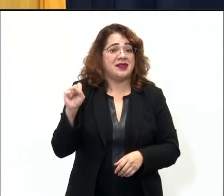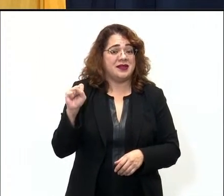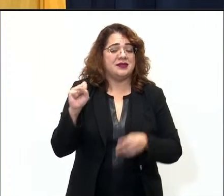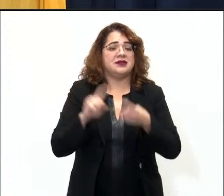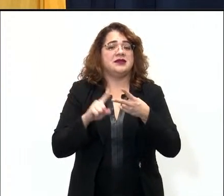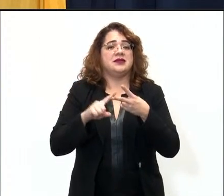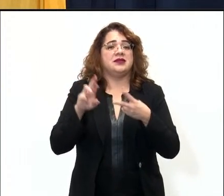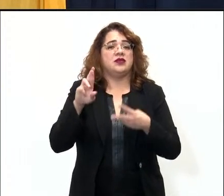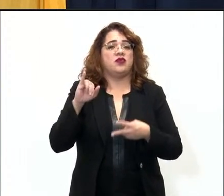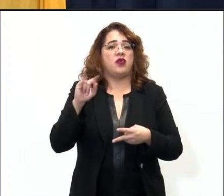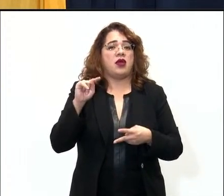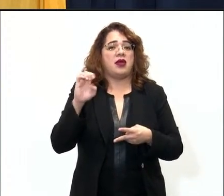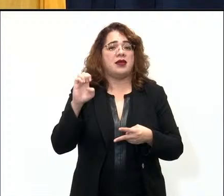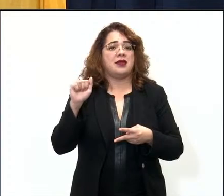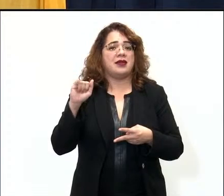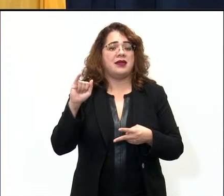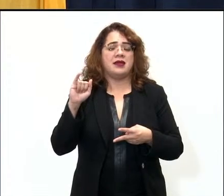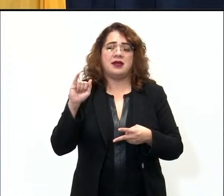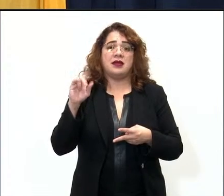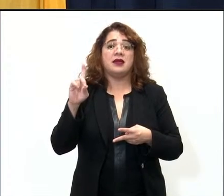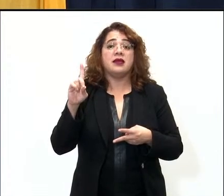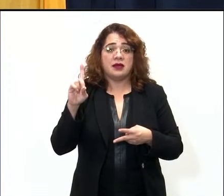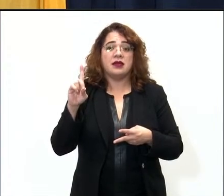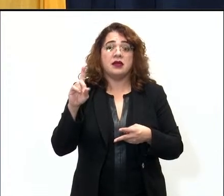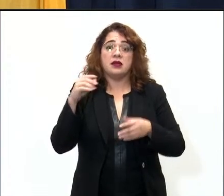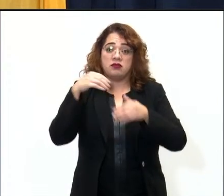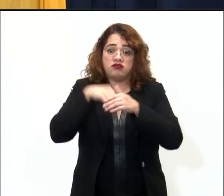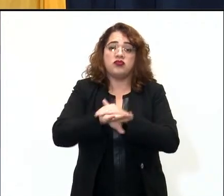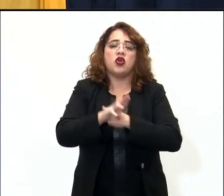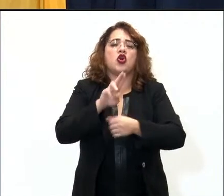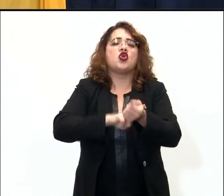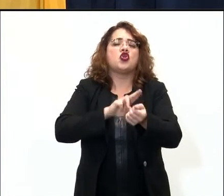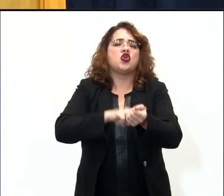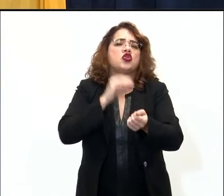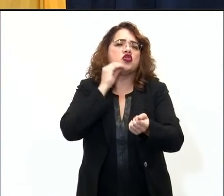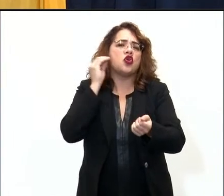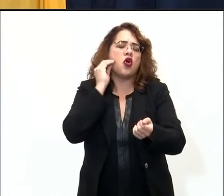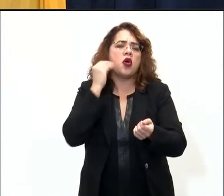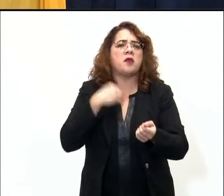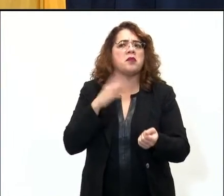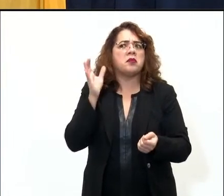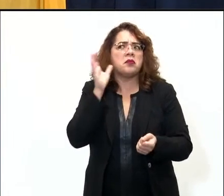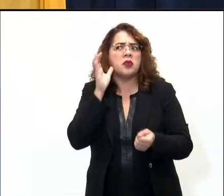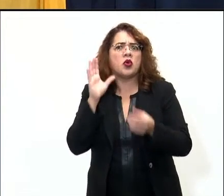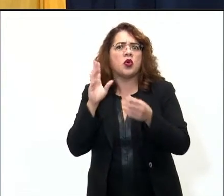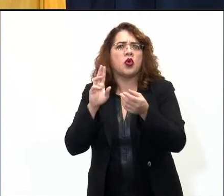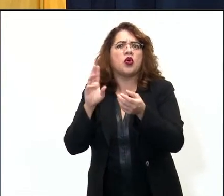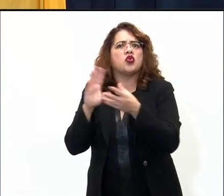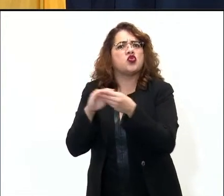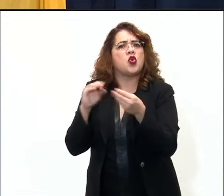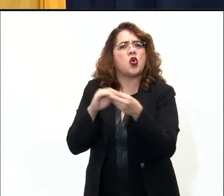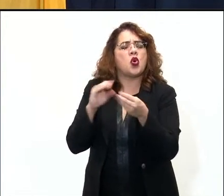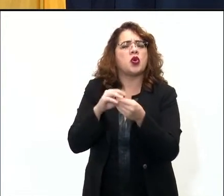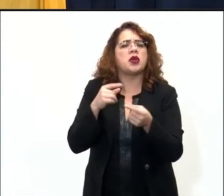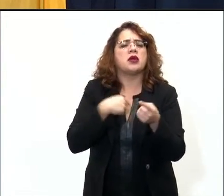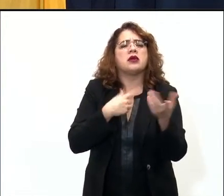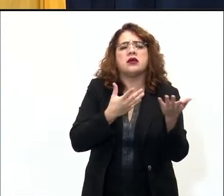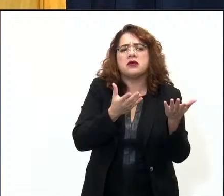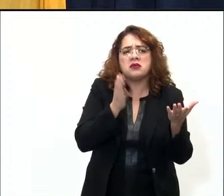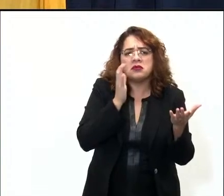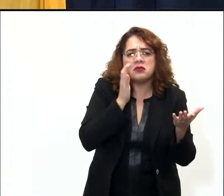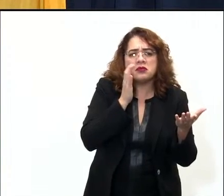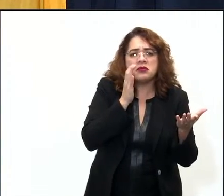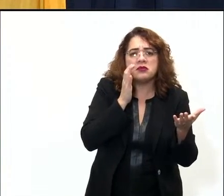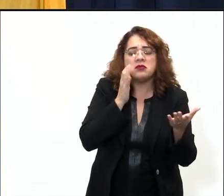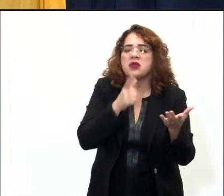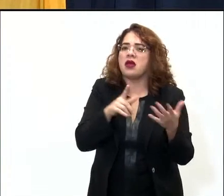Aid that are going into our nursing homes and vaccinating. I'm hearing stories back from doctors and workers at our nursing homes who are just